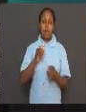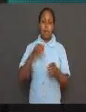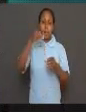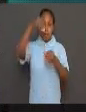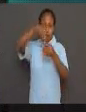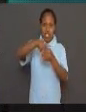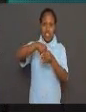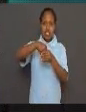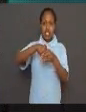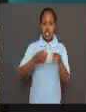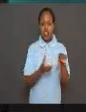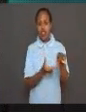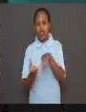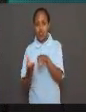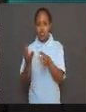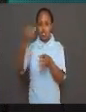into a fluid,